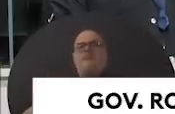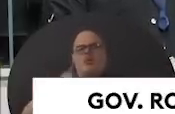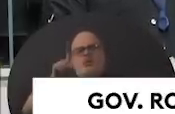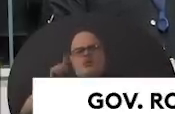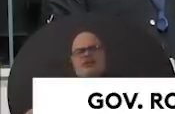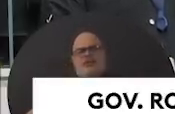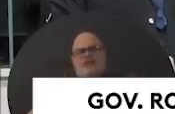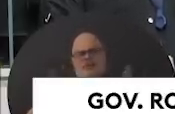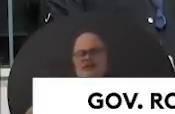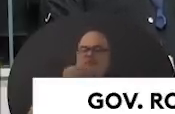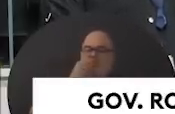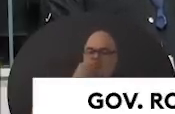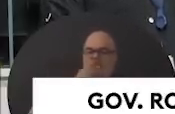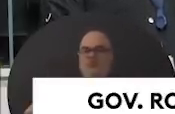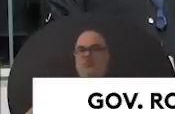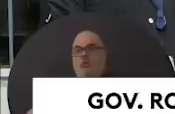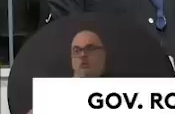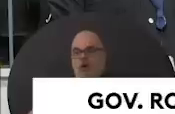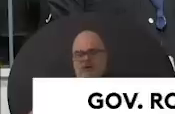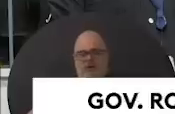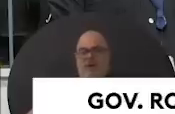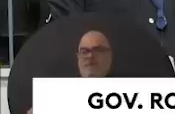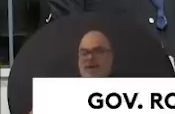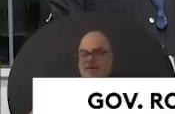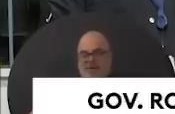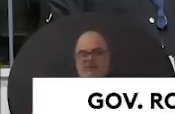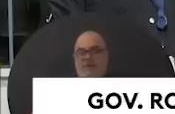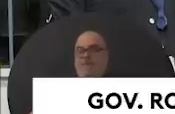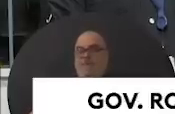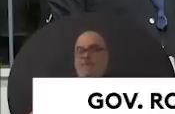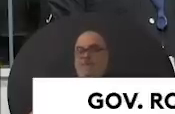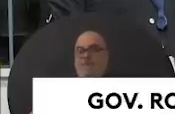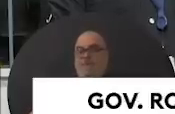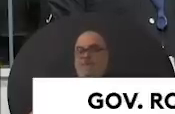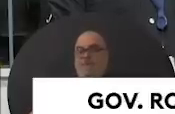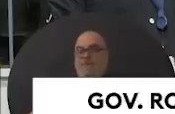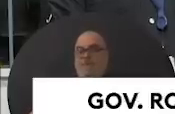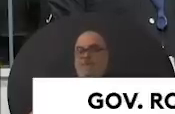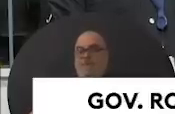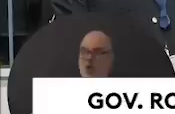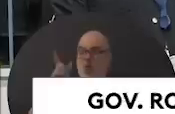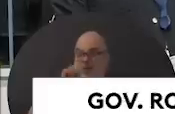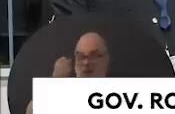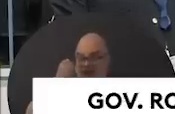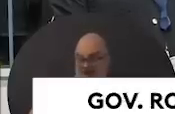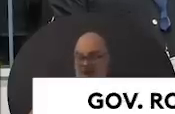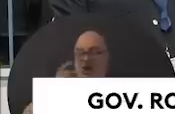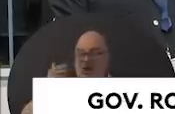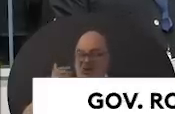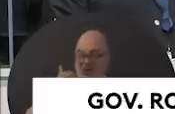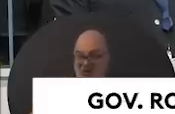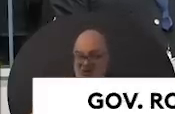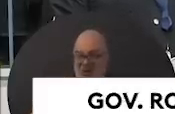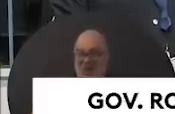with are things like food, water, batteries, medicine, fuel. In the eye of the storm makes landfall,